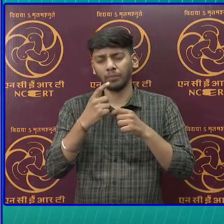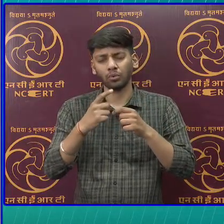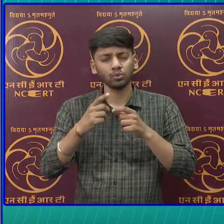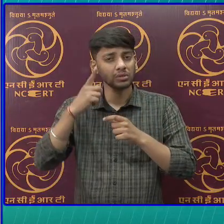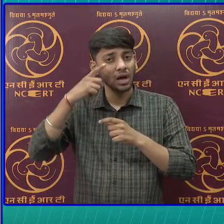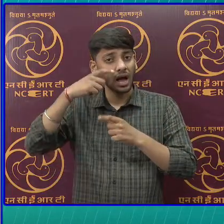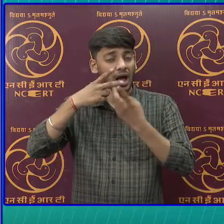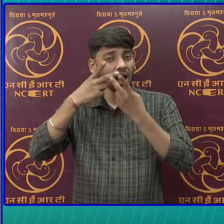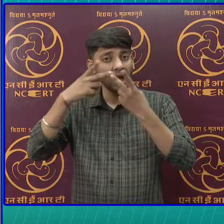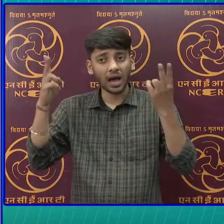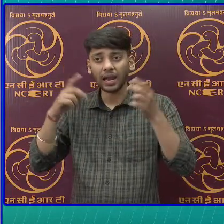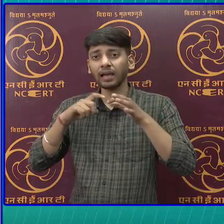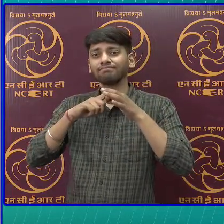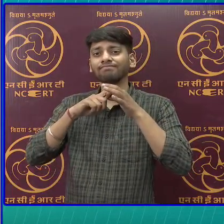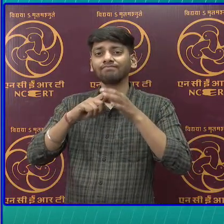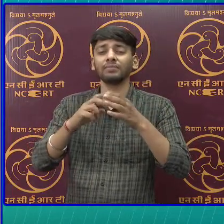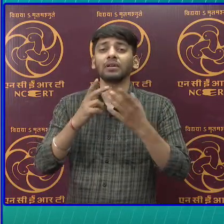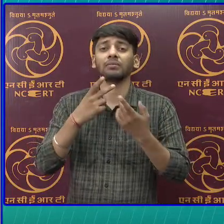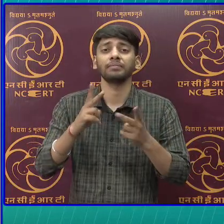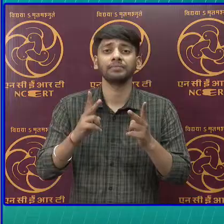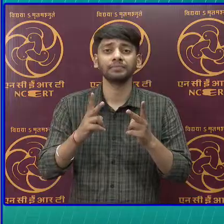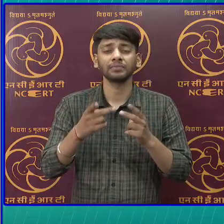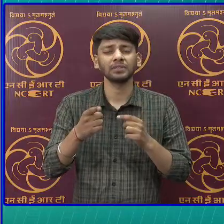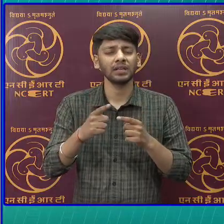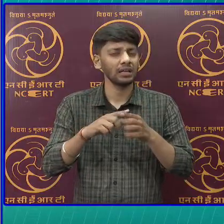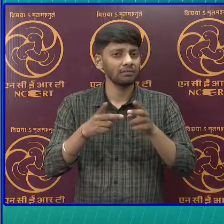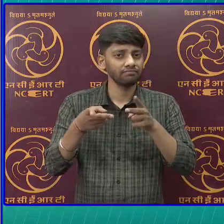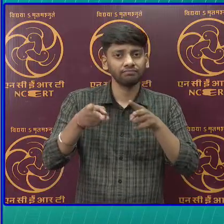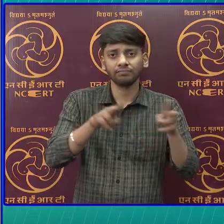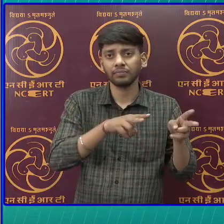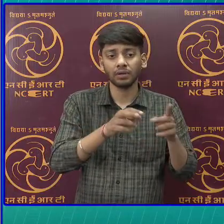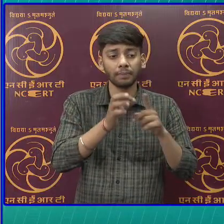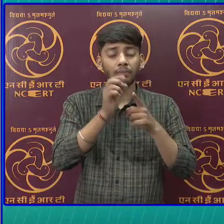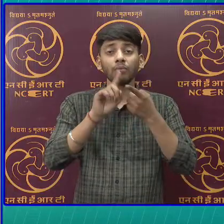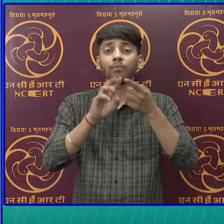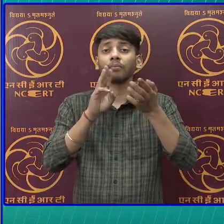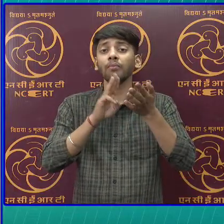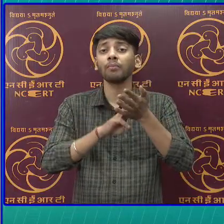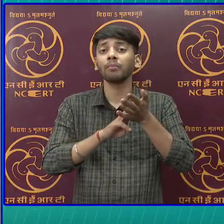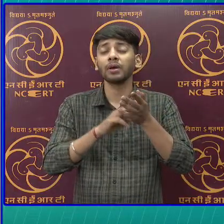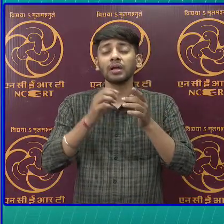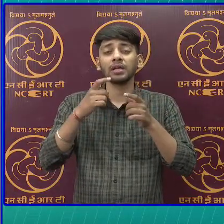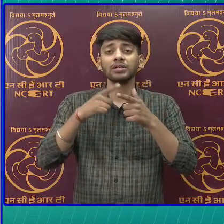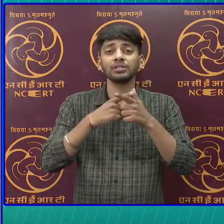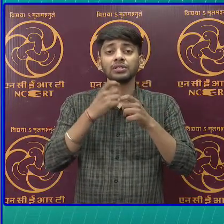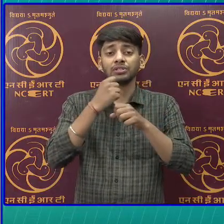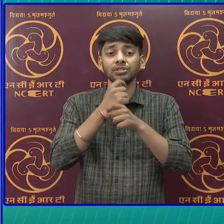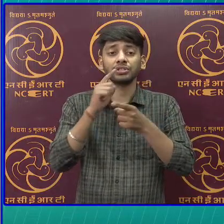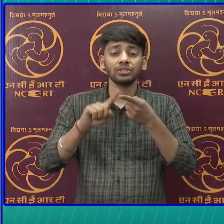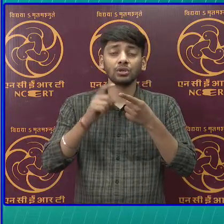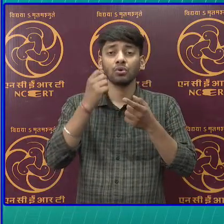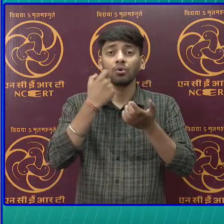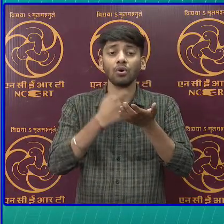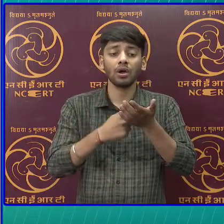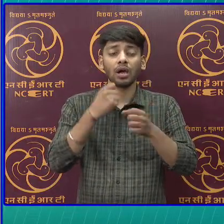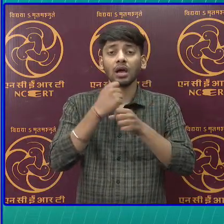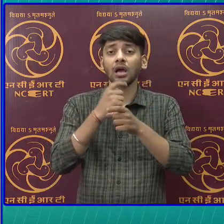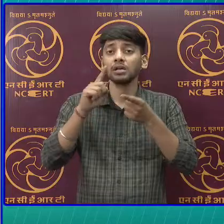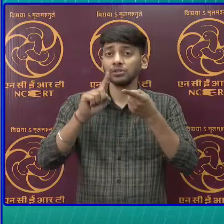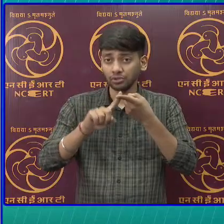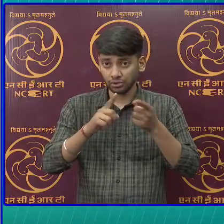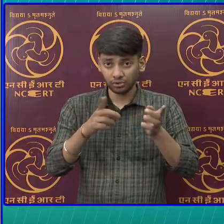us talk about the poet and then we will turn to our poem. Jiv Patil, he is an Indian